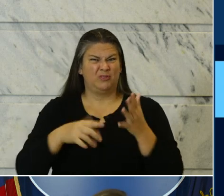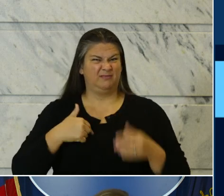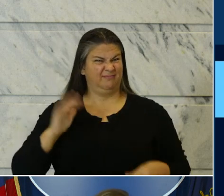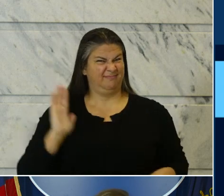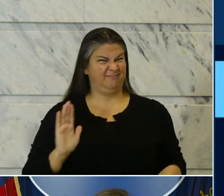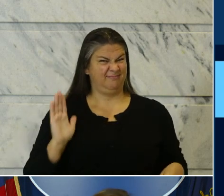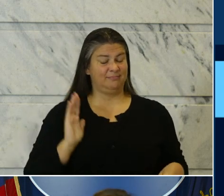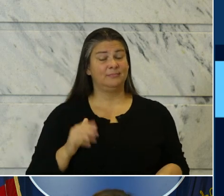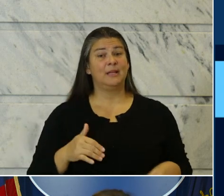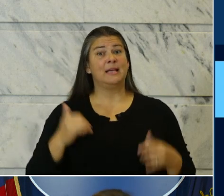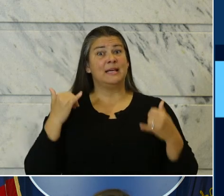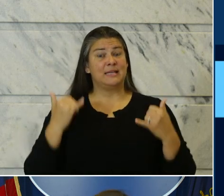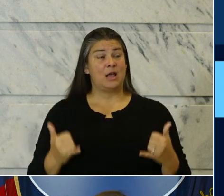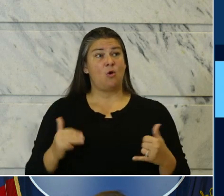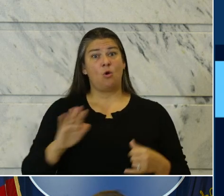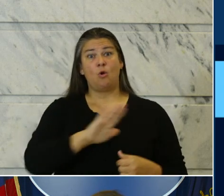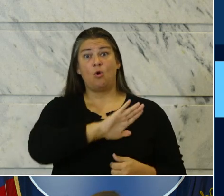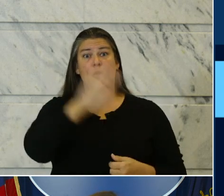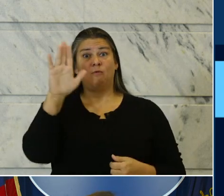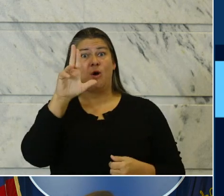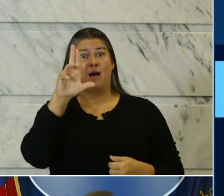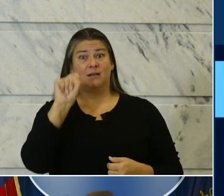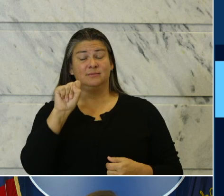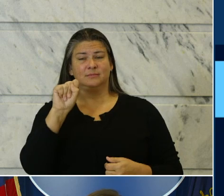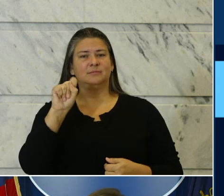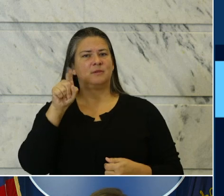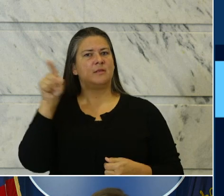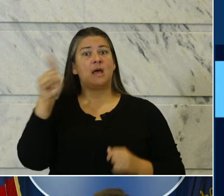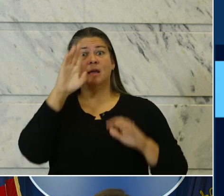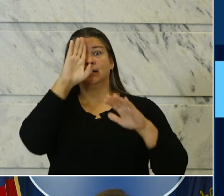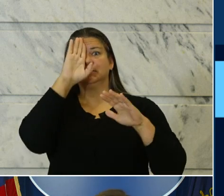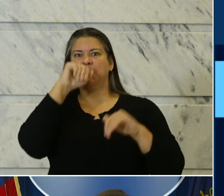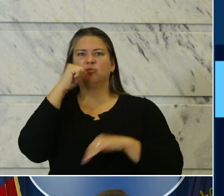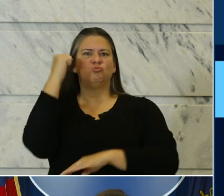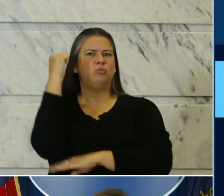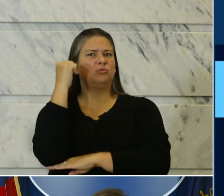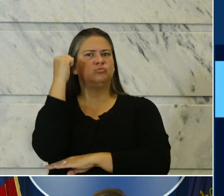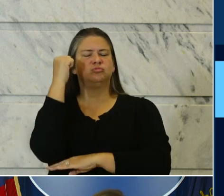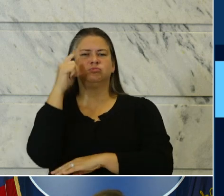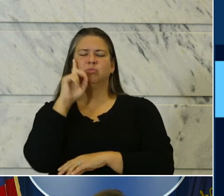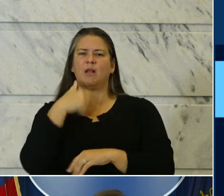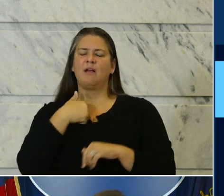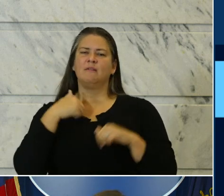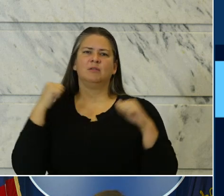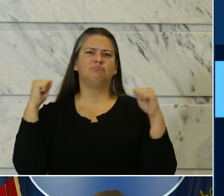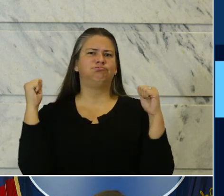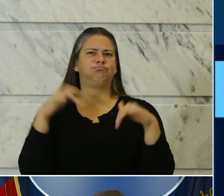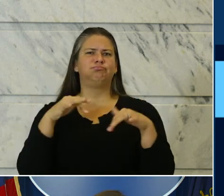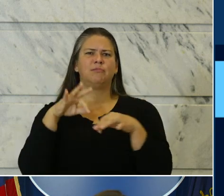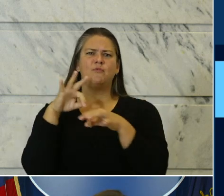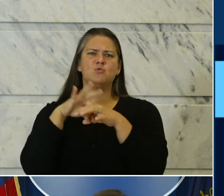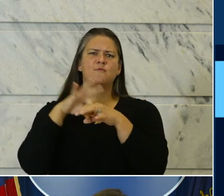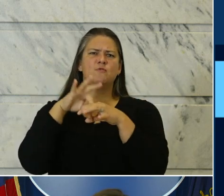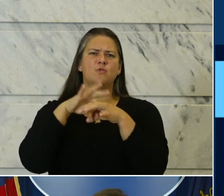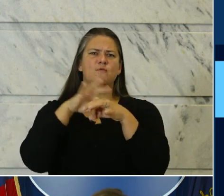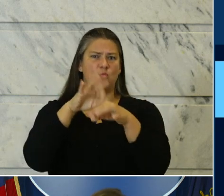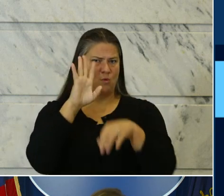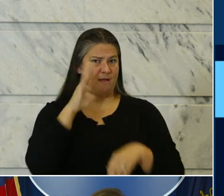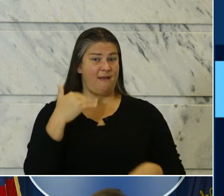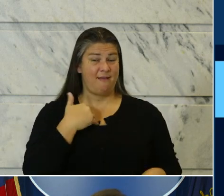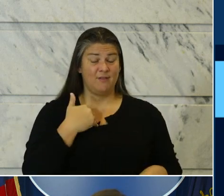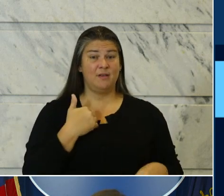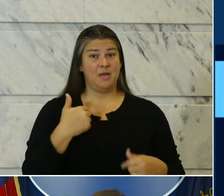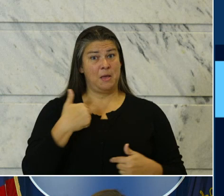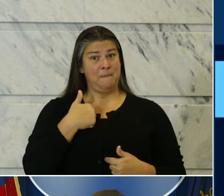all across the country for the 2020 general election. And as a mom, it's very exciting for me because this is the